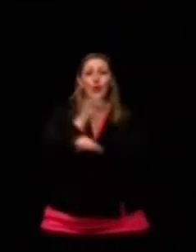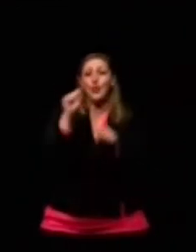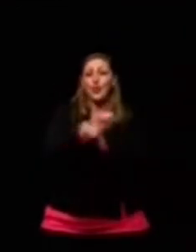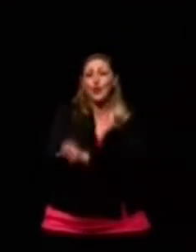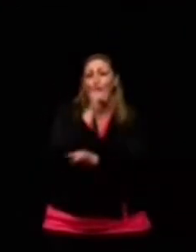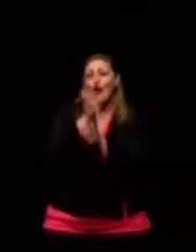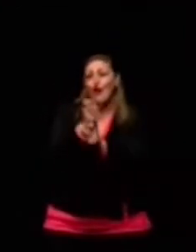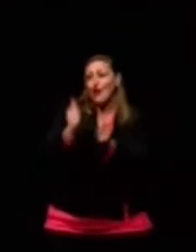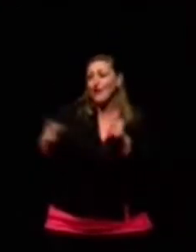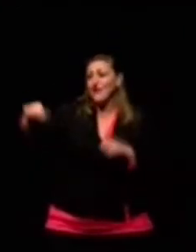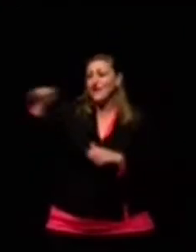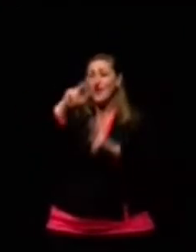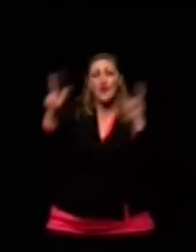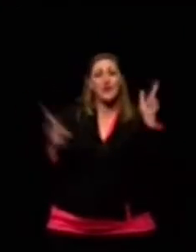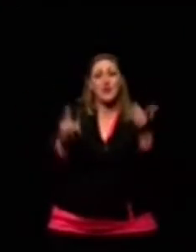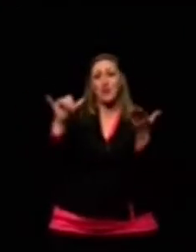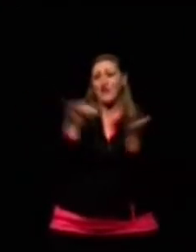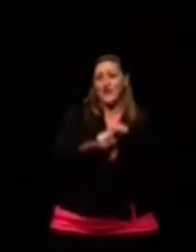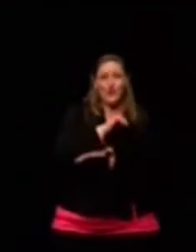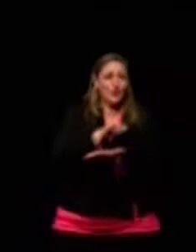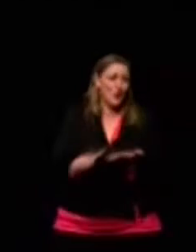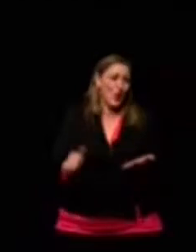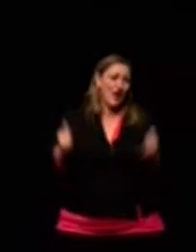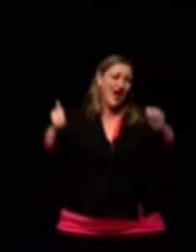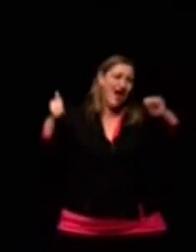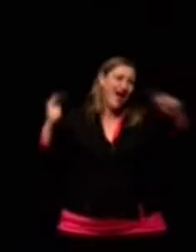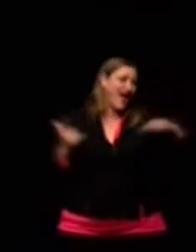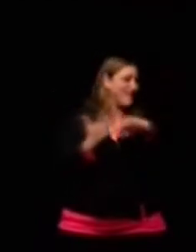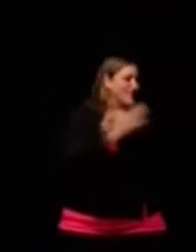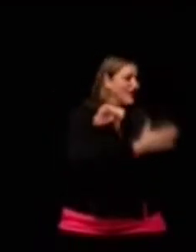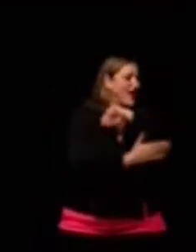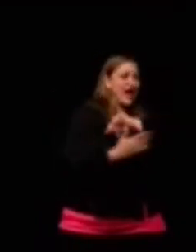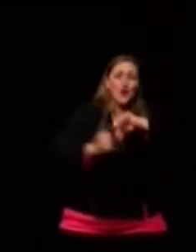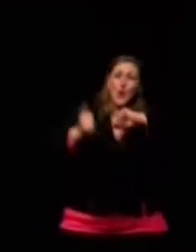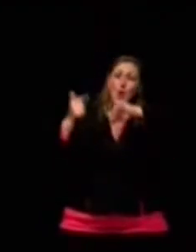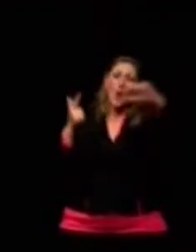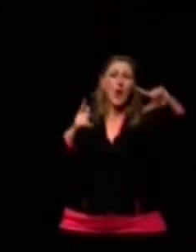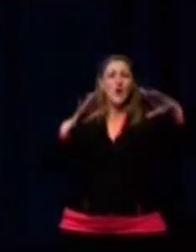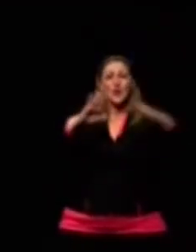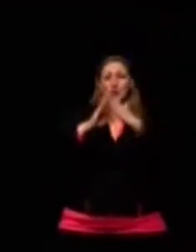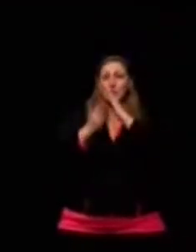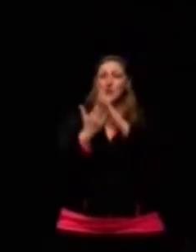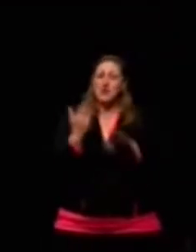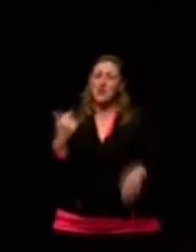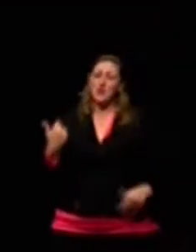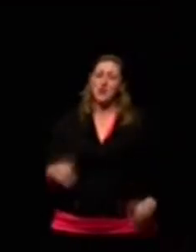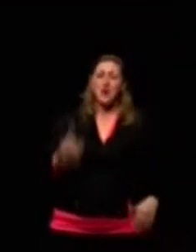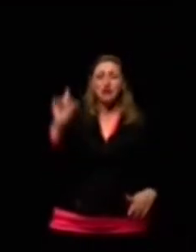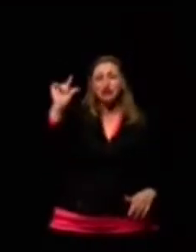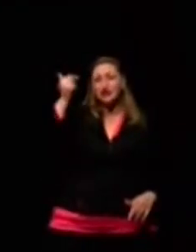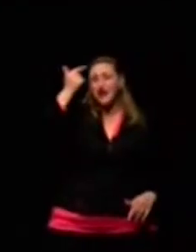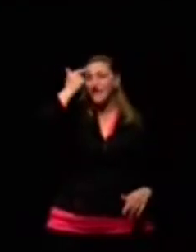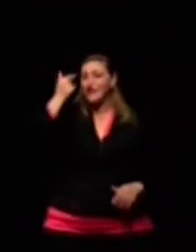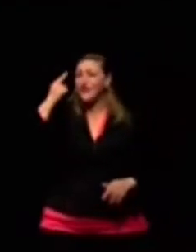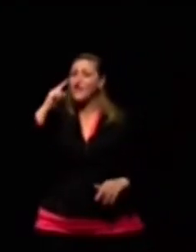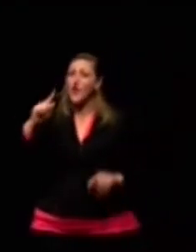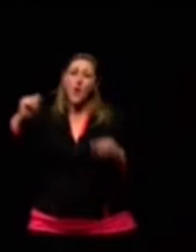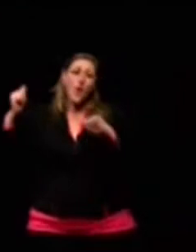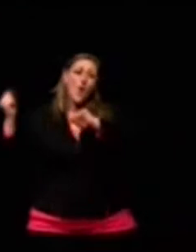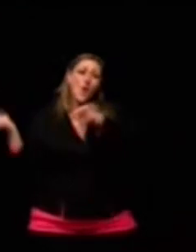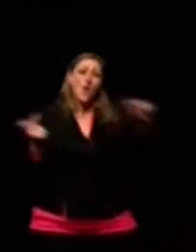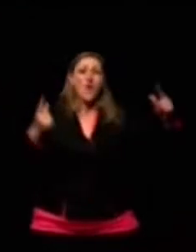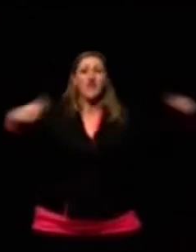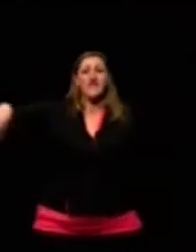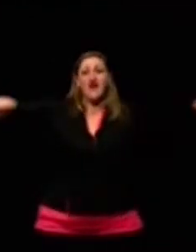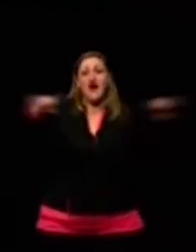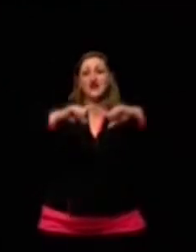for the people of the Empire State. Every county, every community. She is a governor for all of us. And by